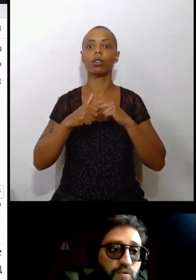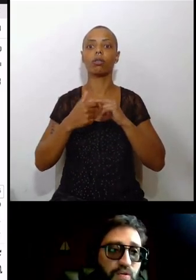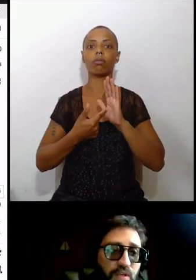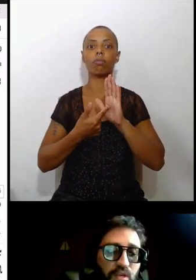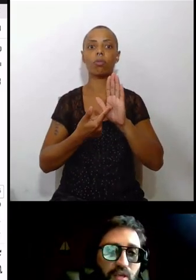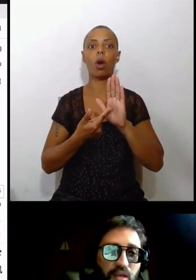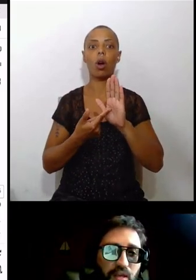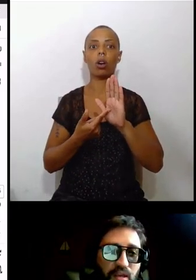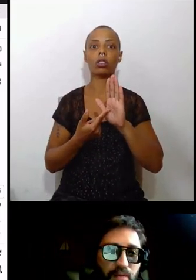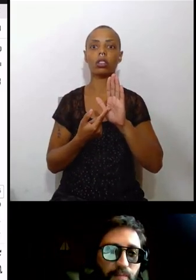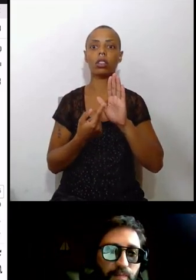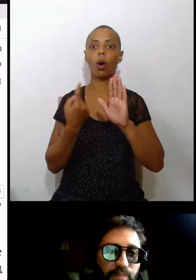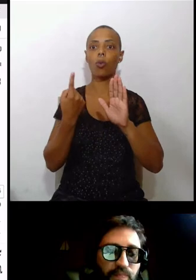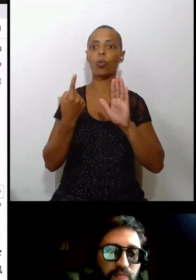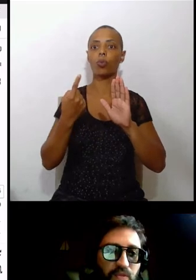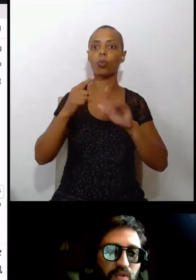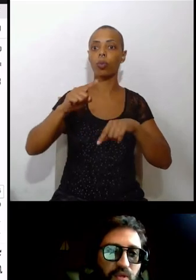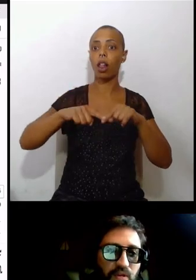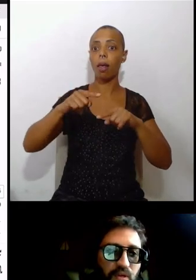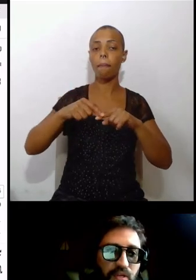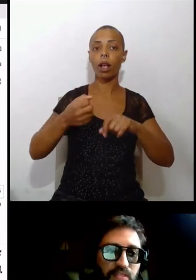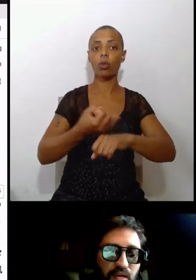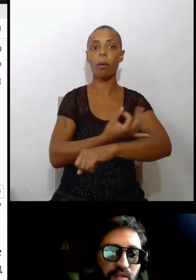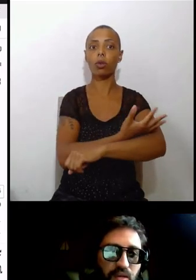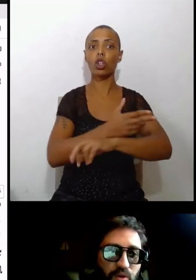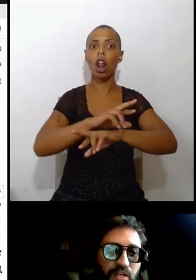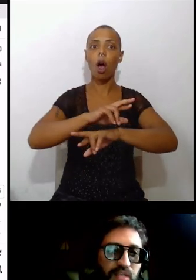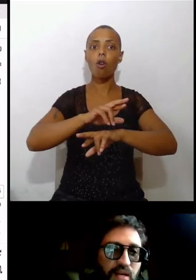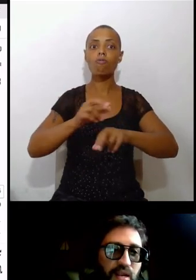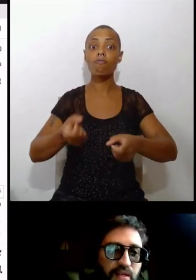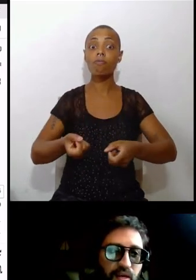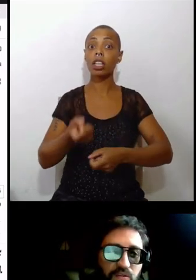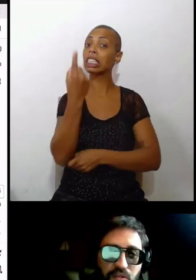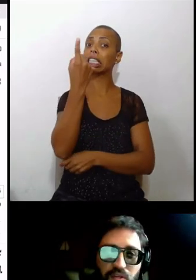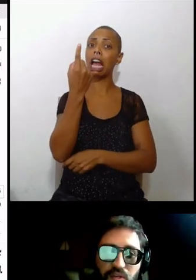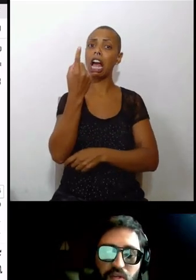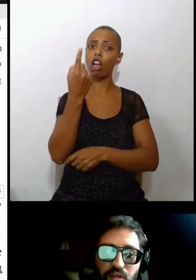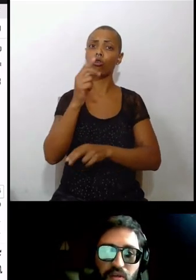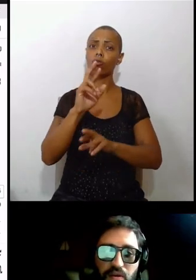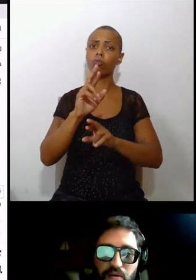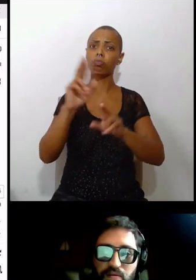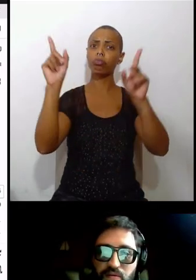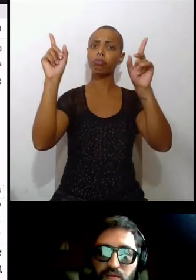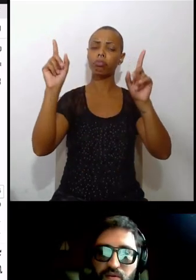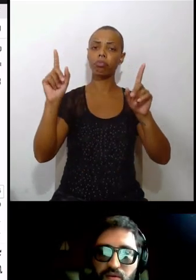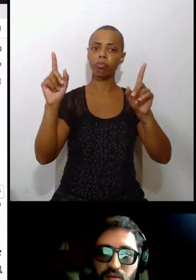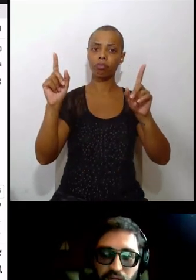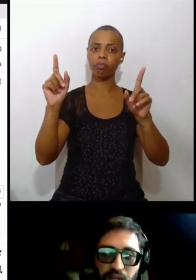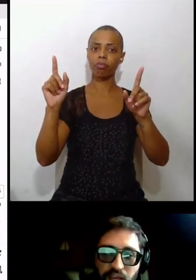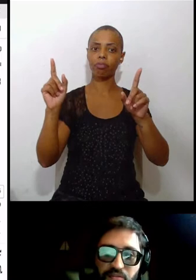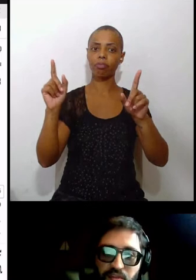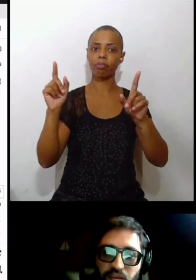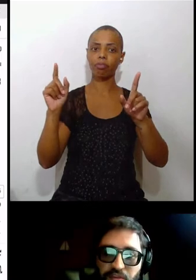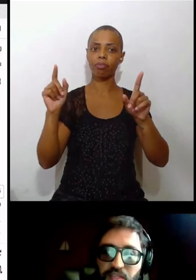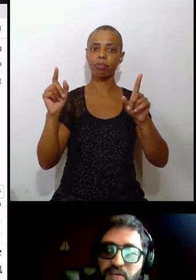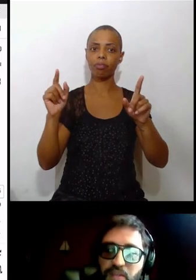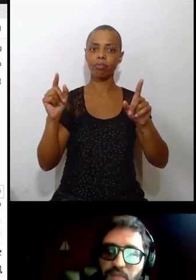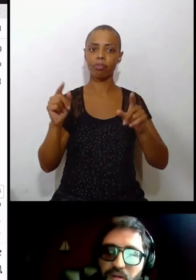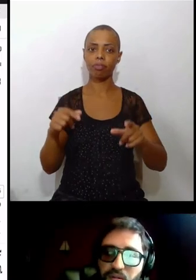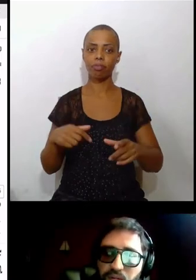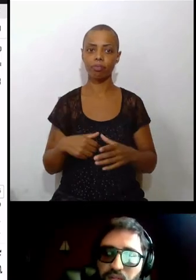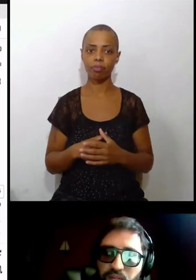and that is why we can see an emotional element here that is rare that is